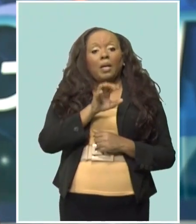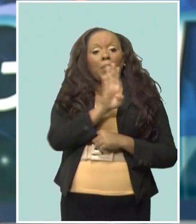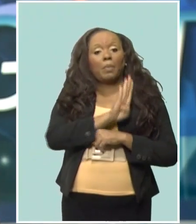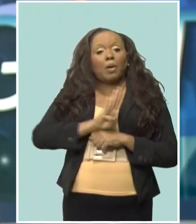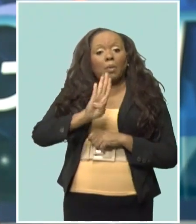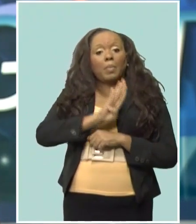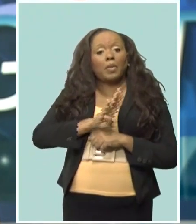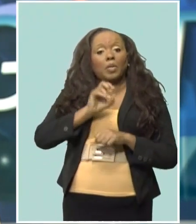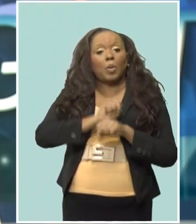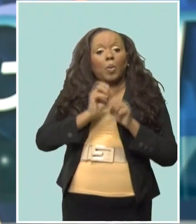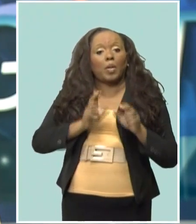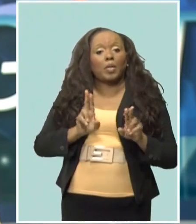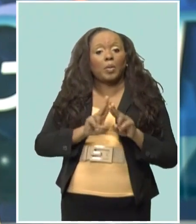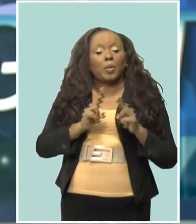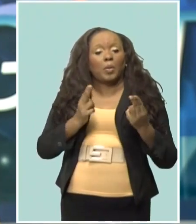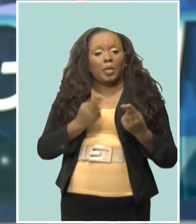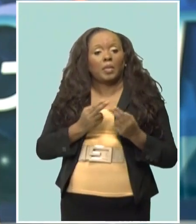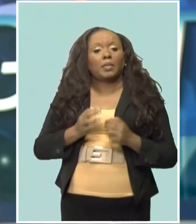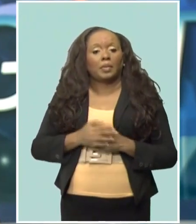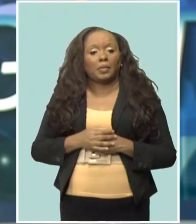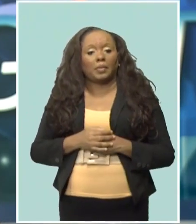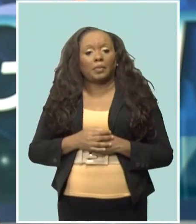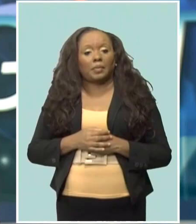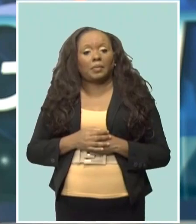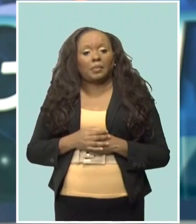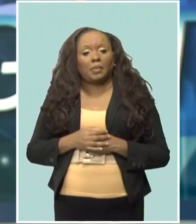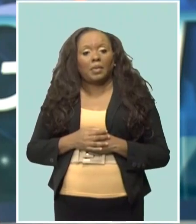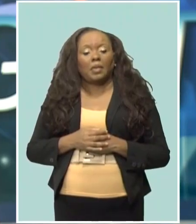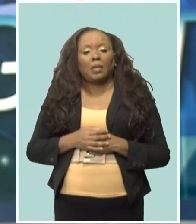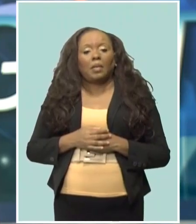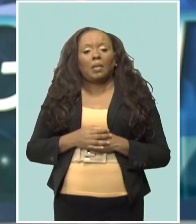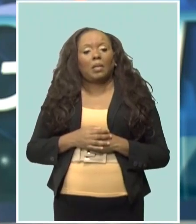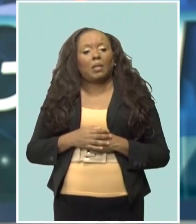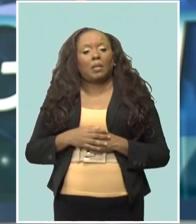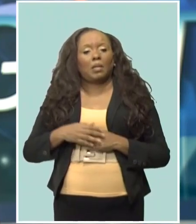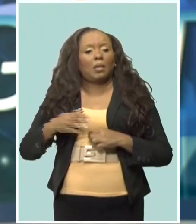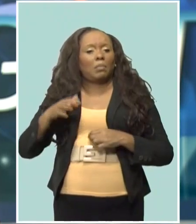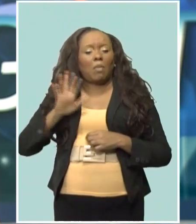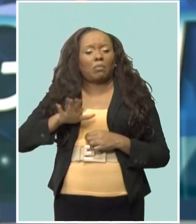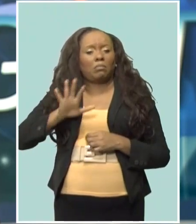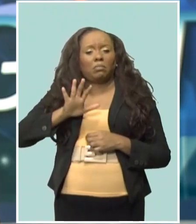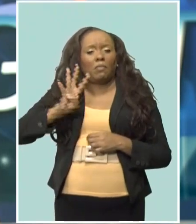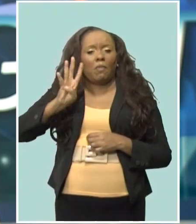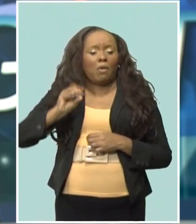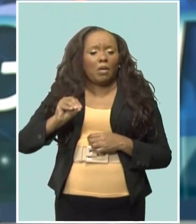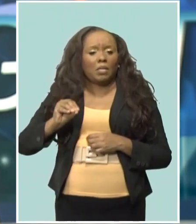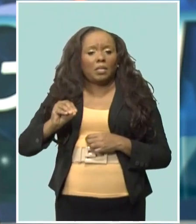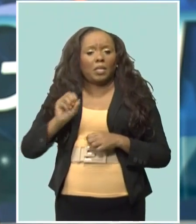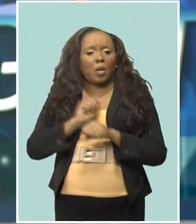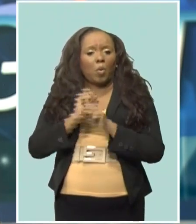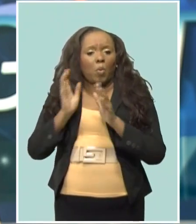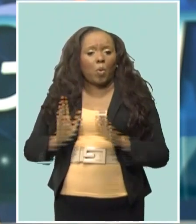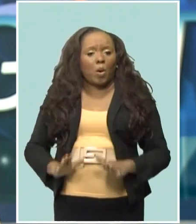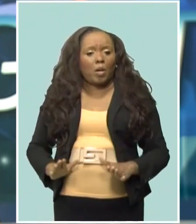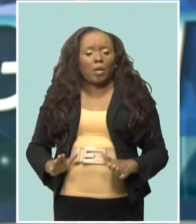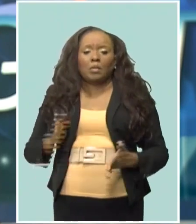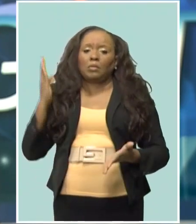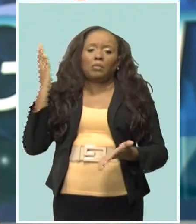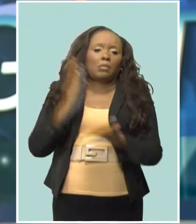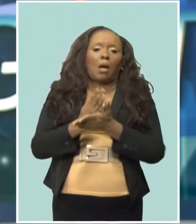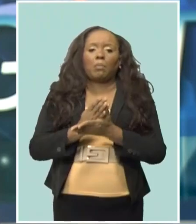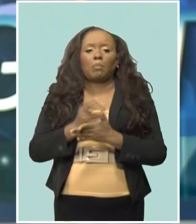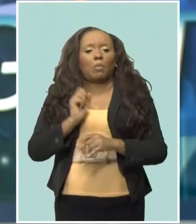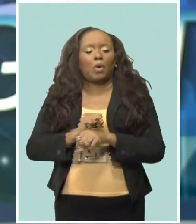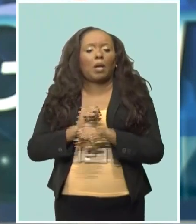Chief Labour Officer. This comes after over 40 employees of Pre-Conco walked off the job 2 weeks ago, citing